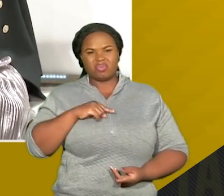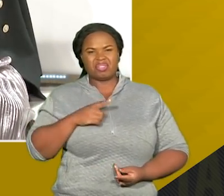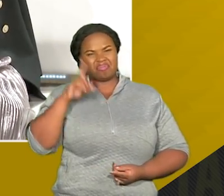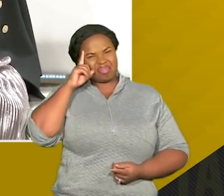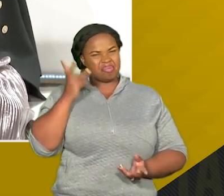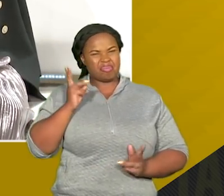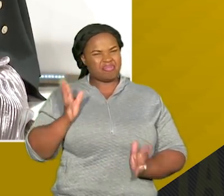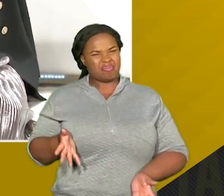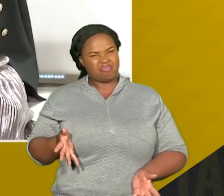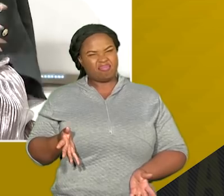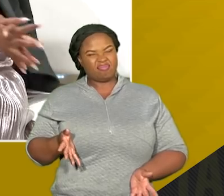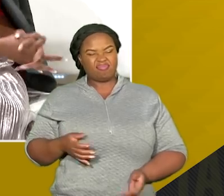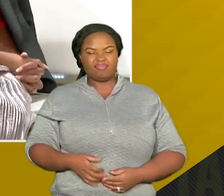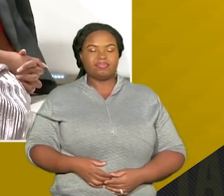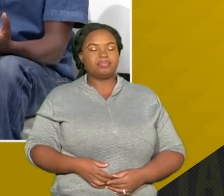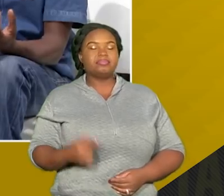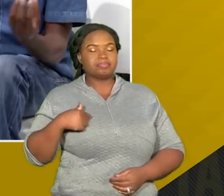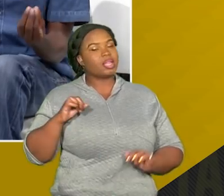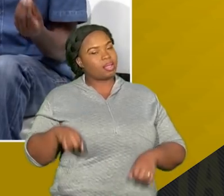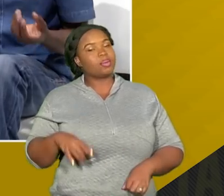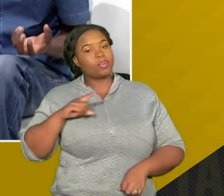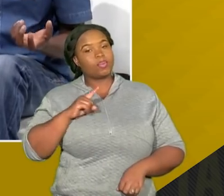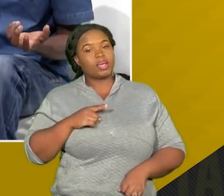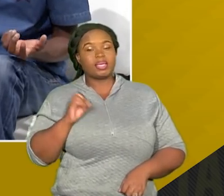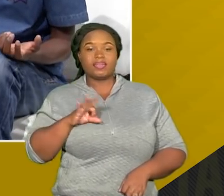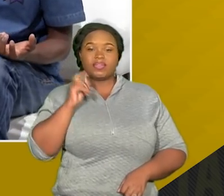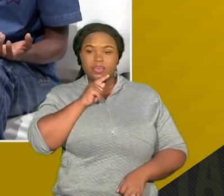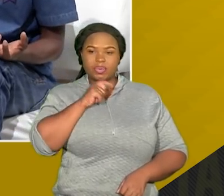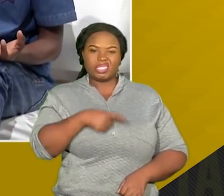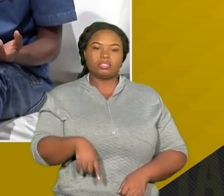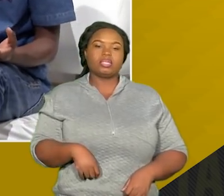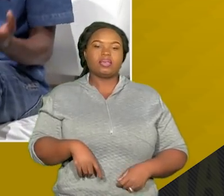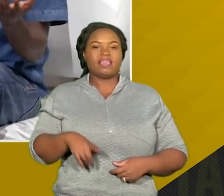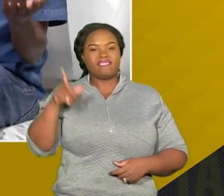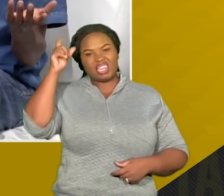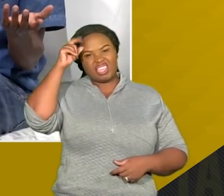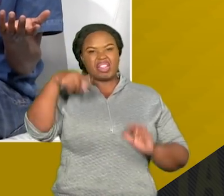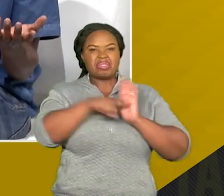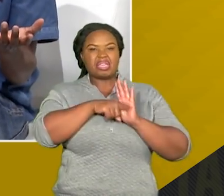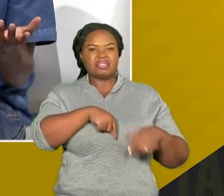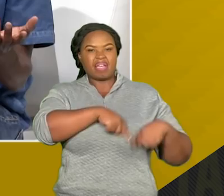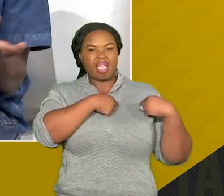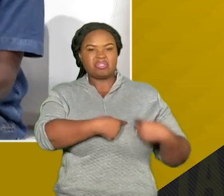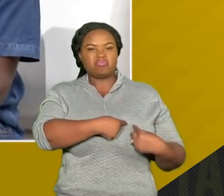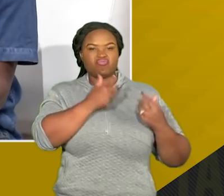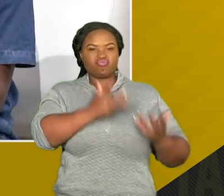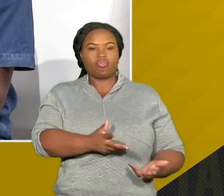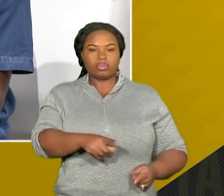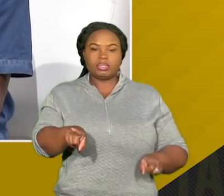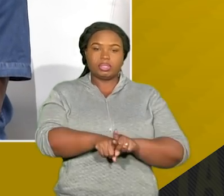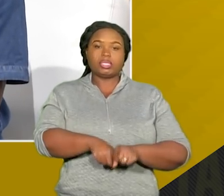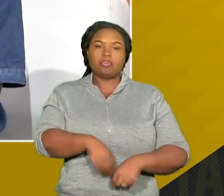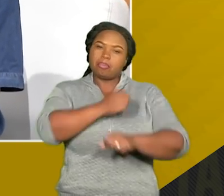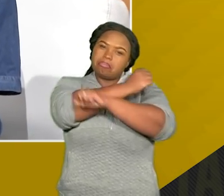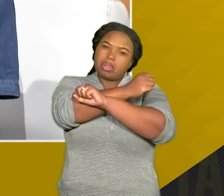fail. Do you understand? I agree. For me, abuloi, it's when you got an evil heart. Yes. You know. For example, remember when Orlando Pirates lost